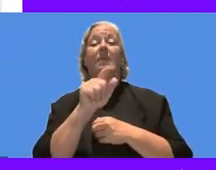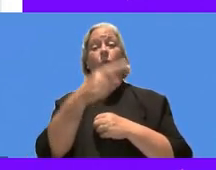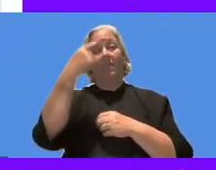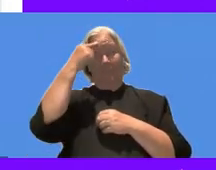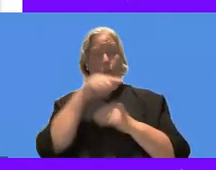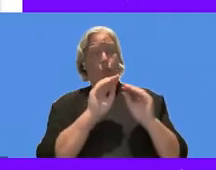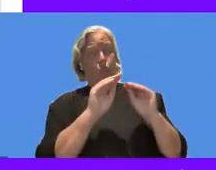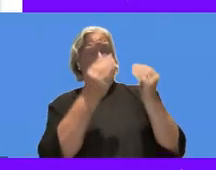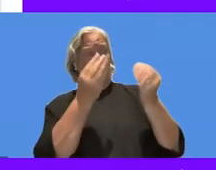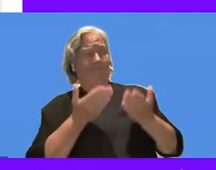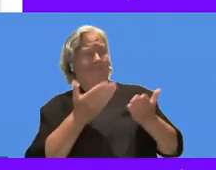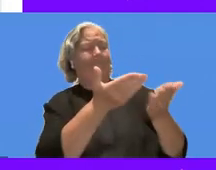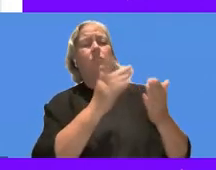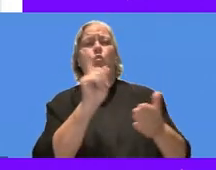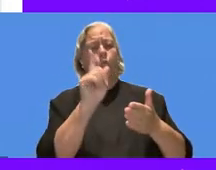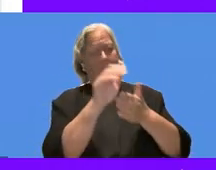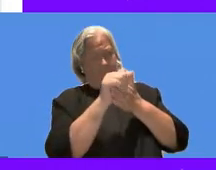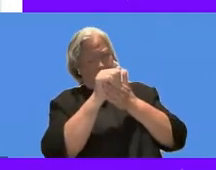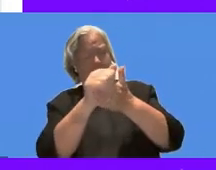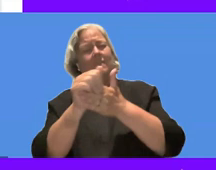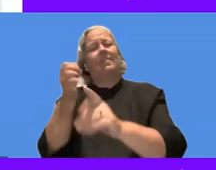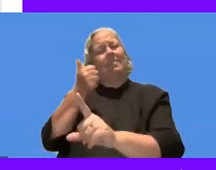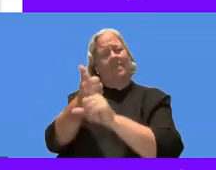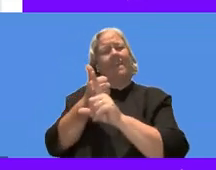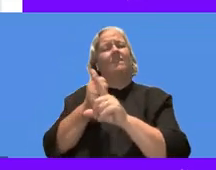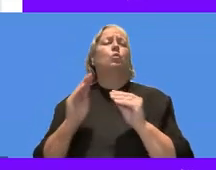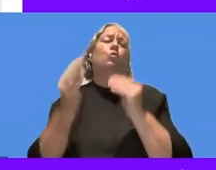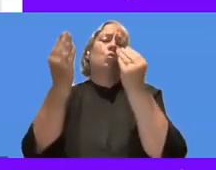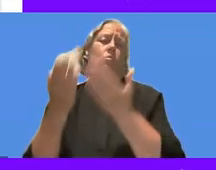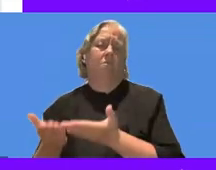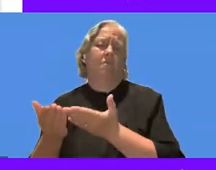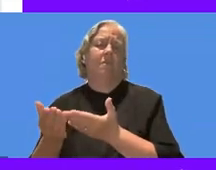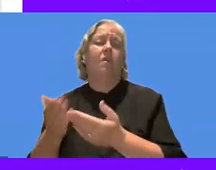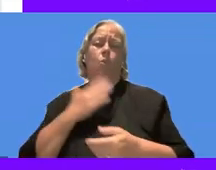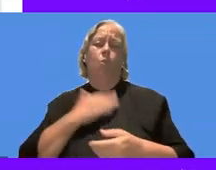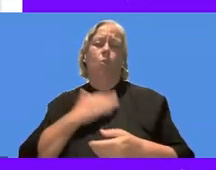led by young people. And I encourage you to check the website